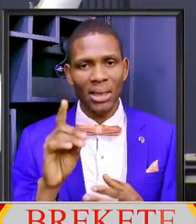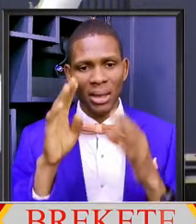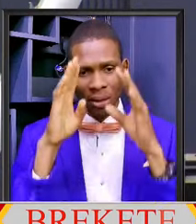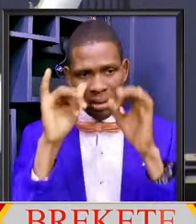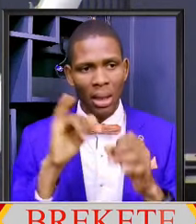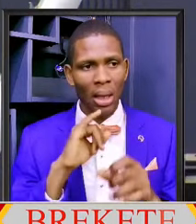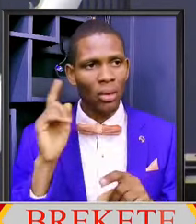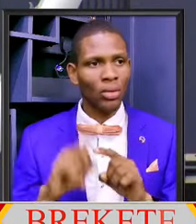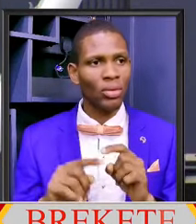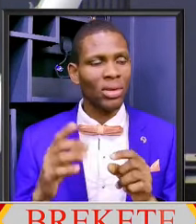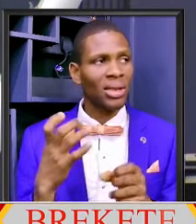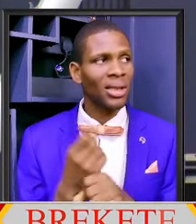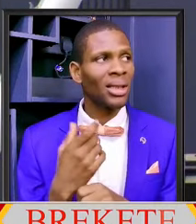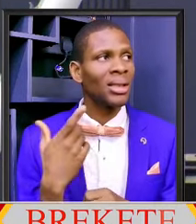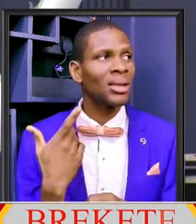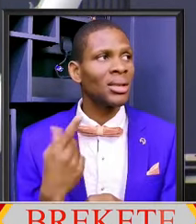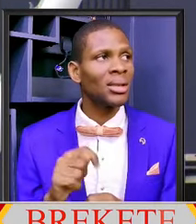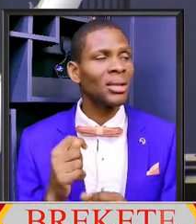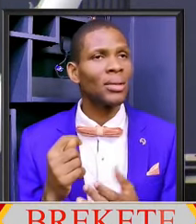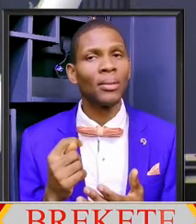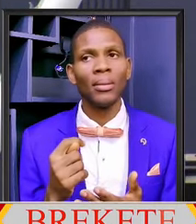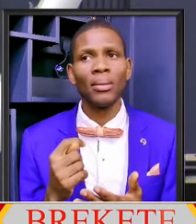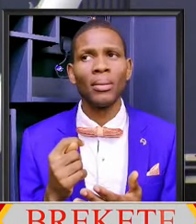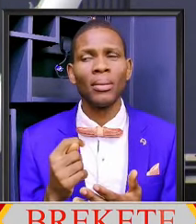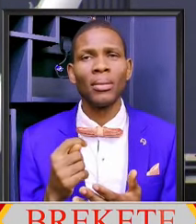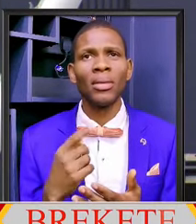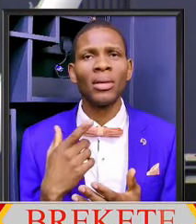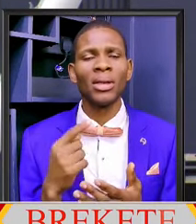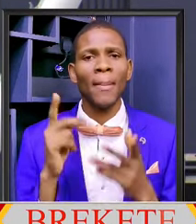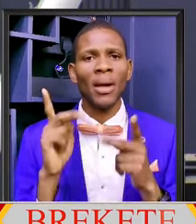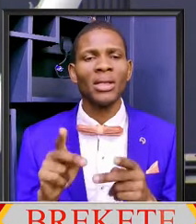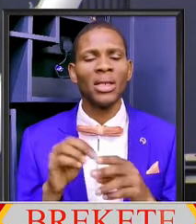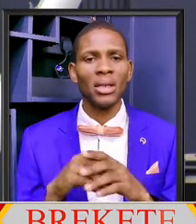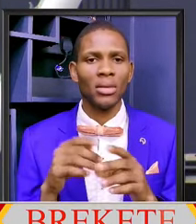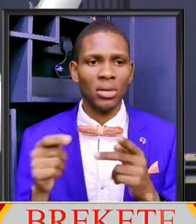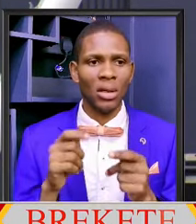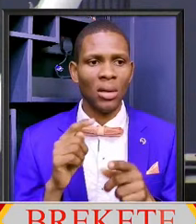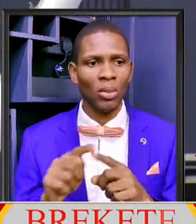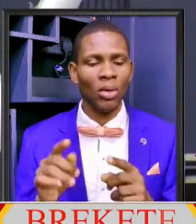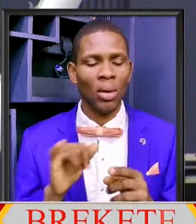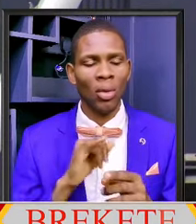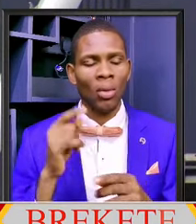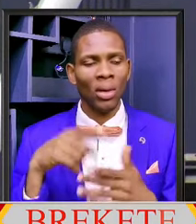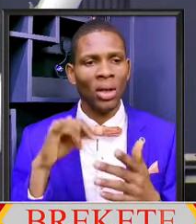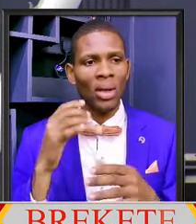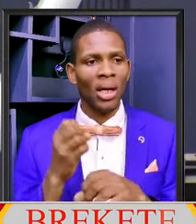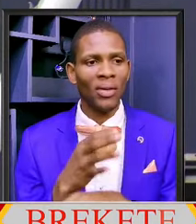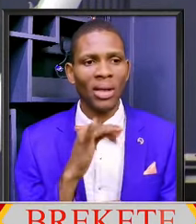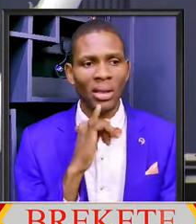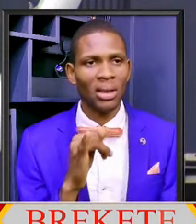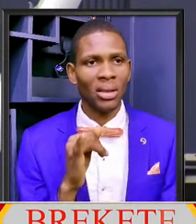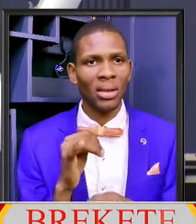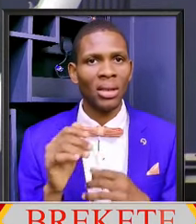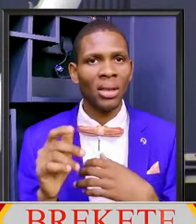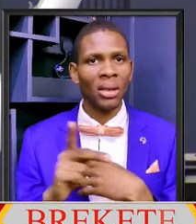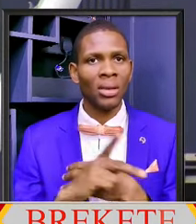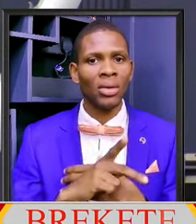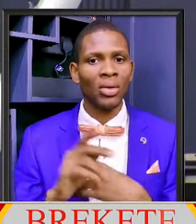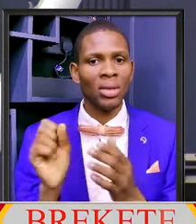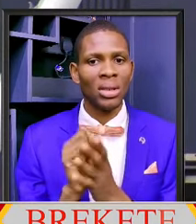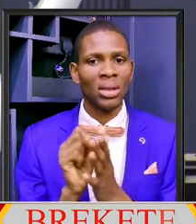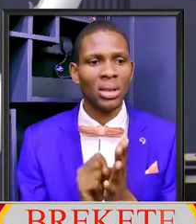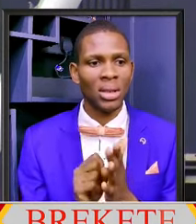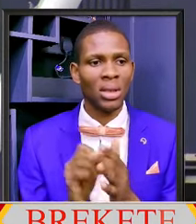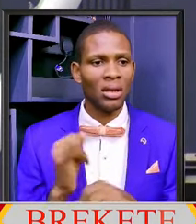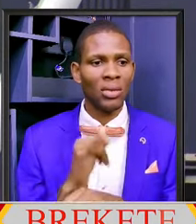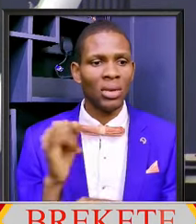I couldn't get the person in charge. But what I will advise is that Kaduna State University